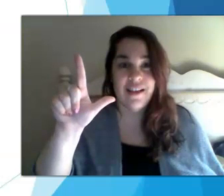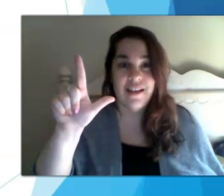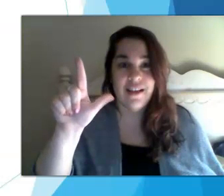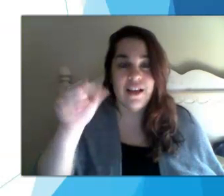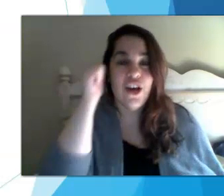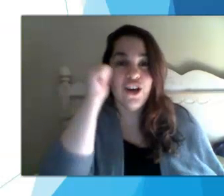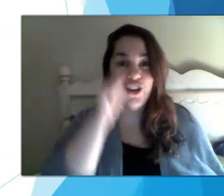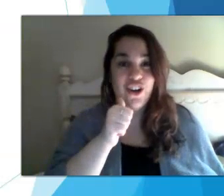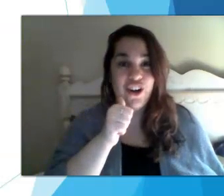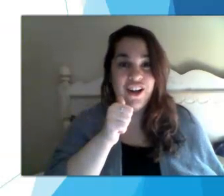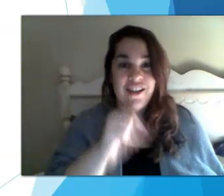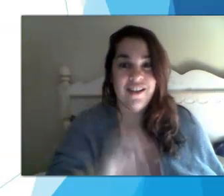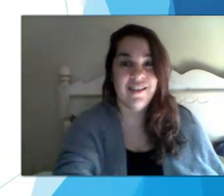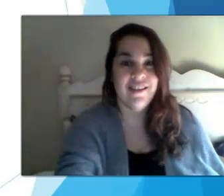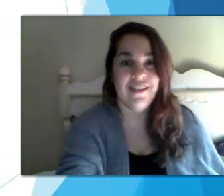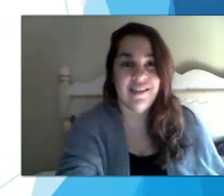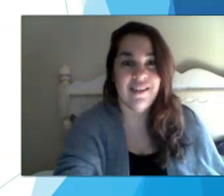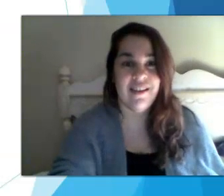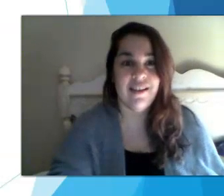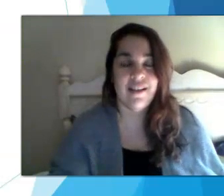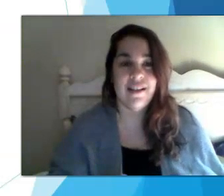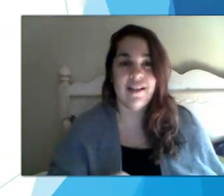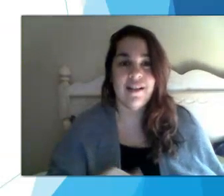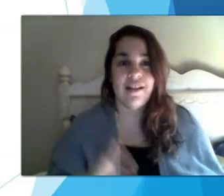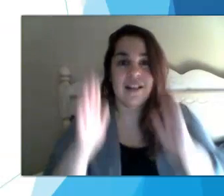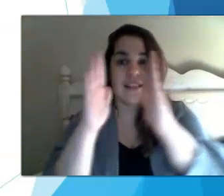Girl. Girl.